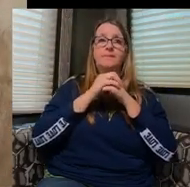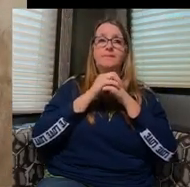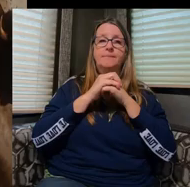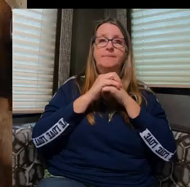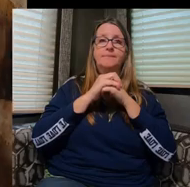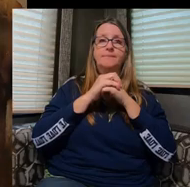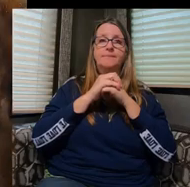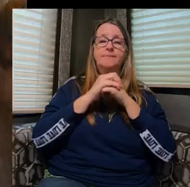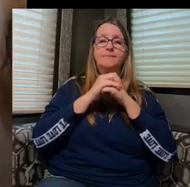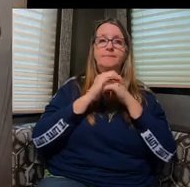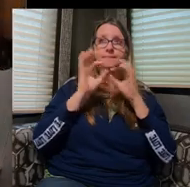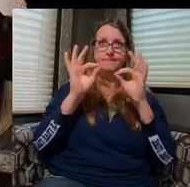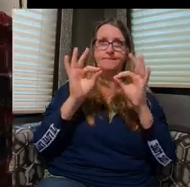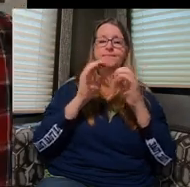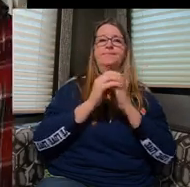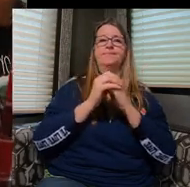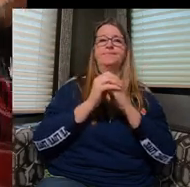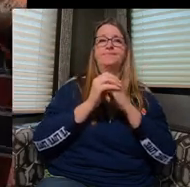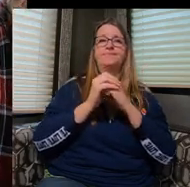Okay, clothesline.